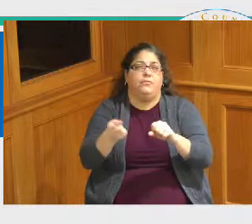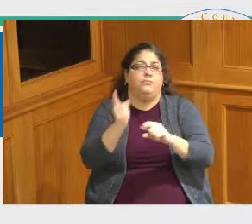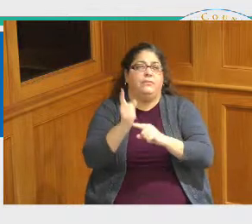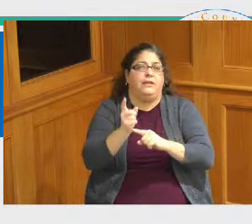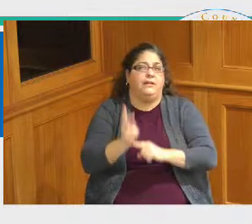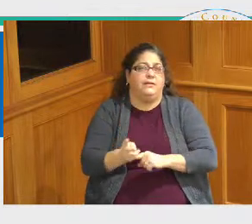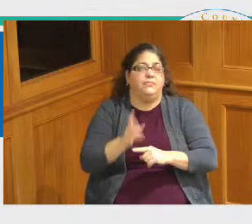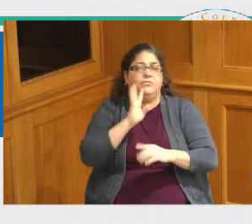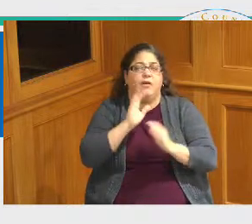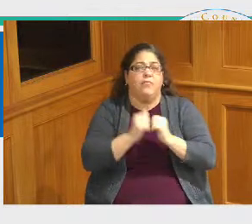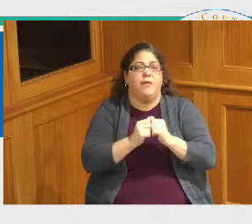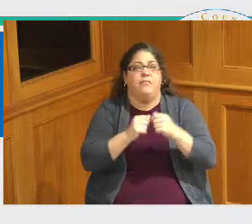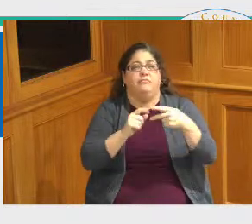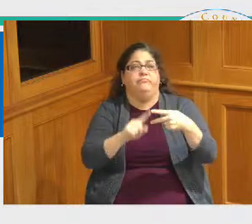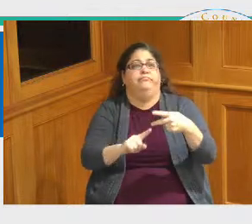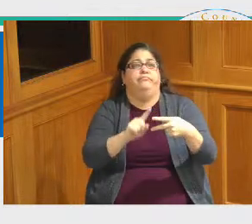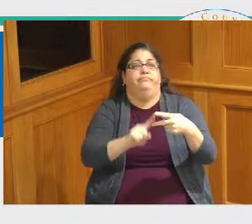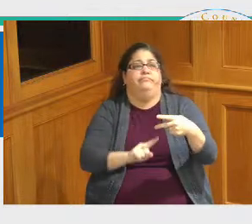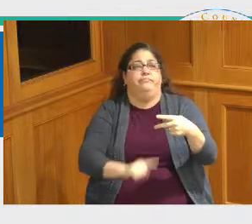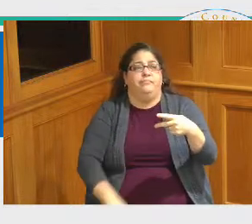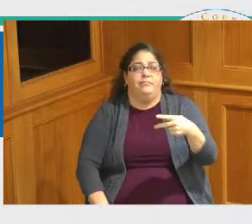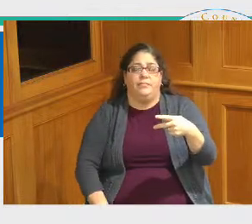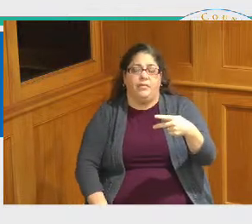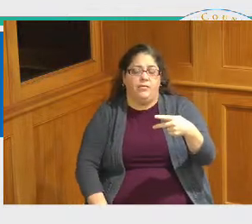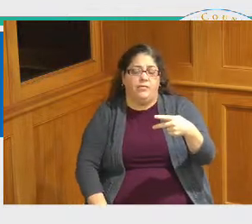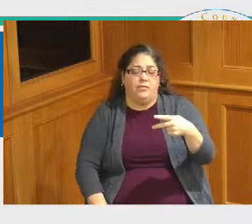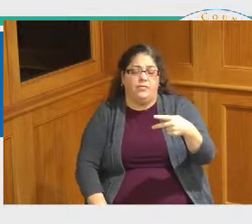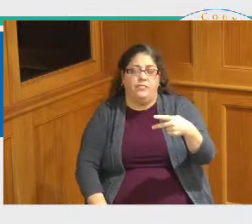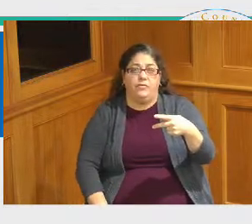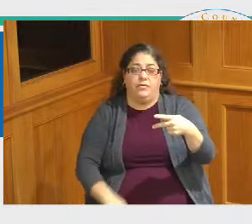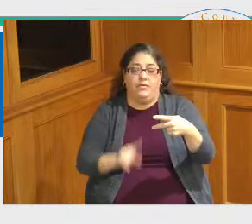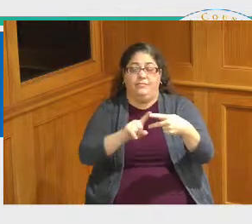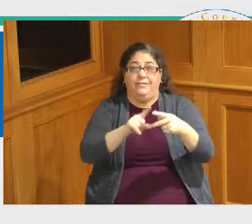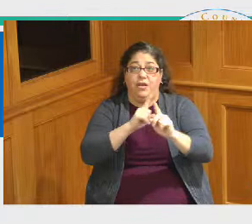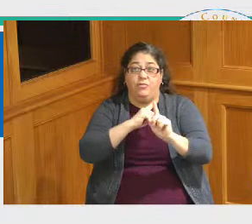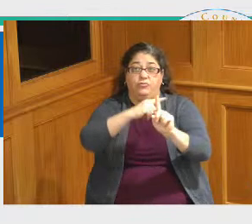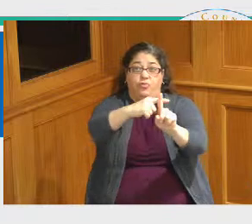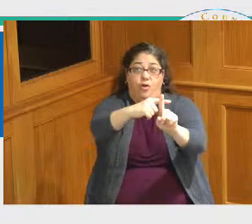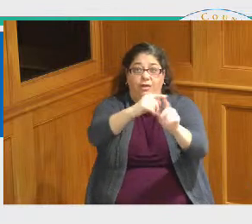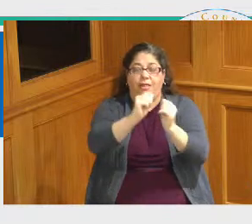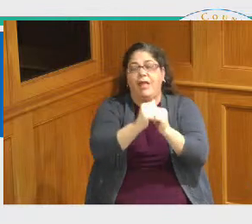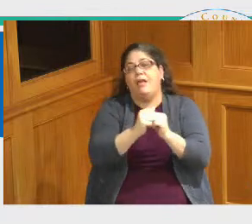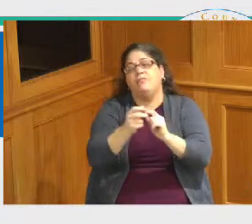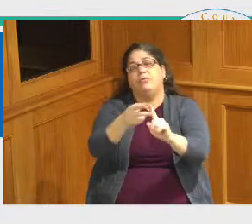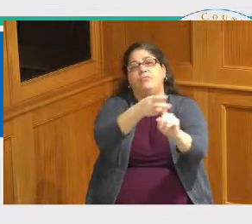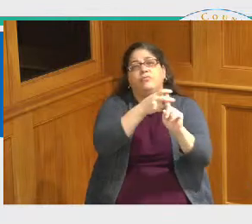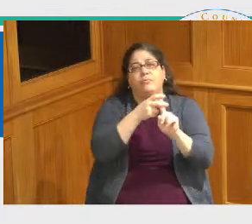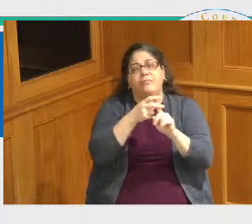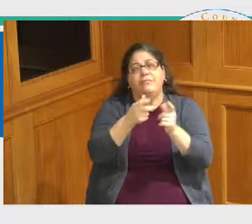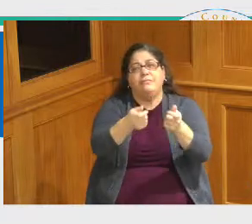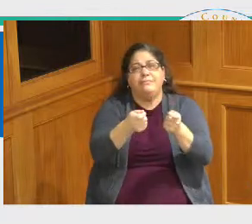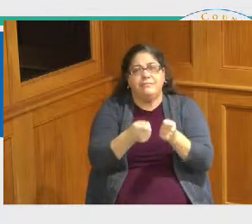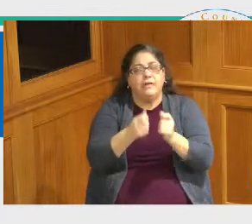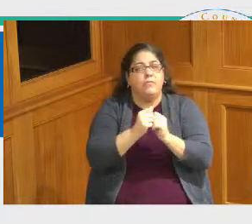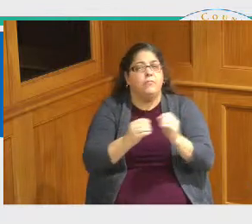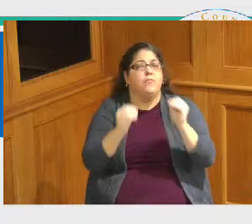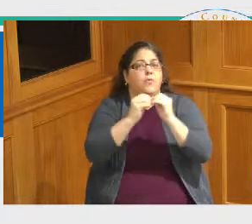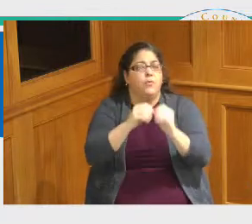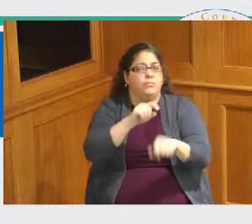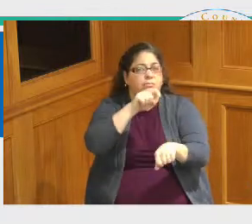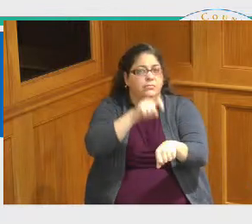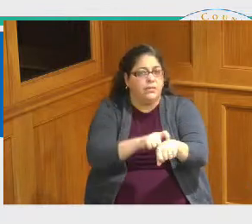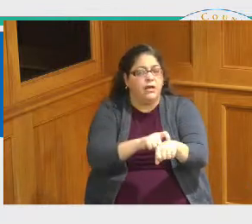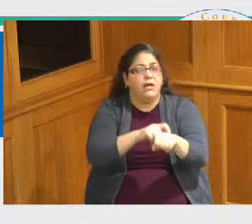about these two items. This is really just the targeted recruitment efforts. It's just an opportunity for us to spend a little bit more time and effort